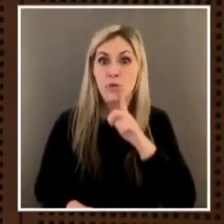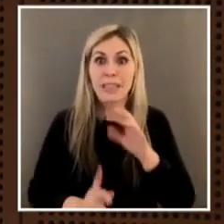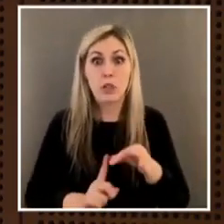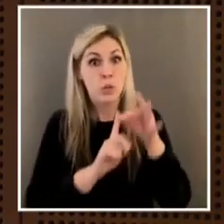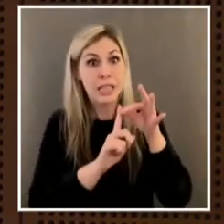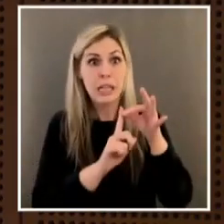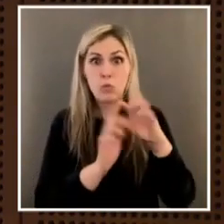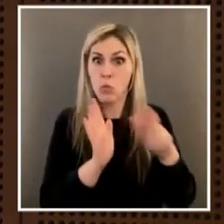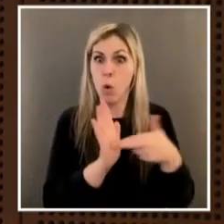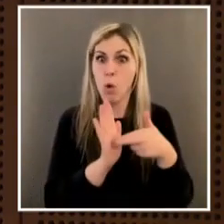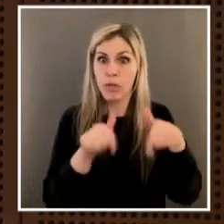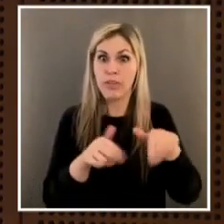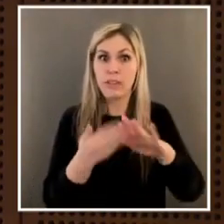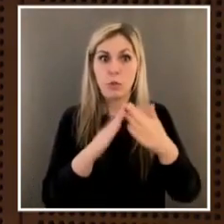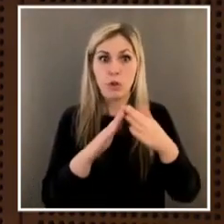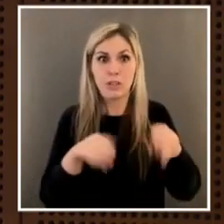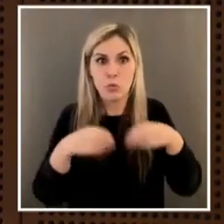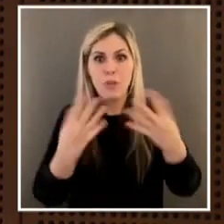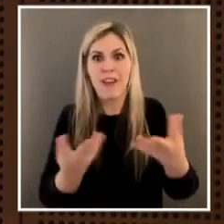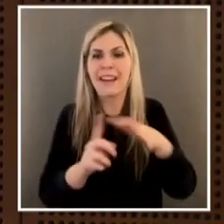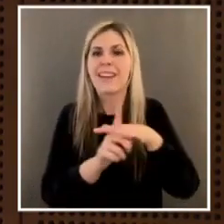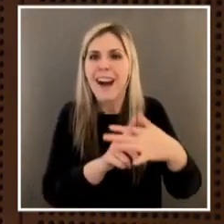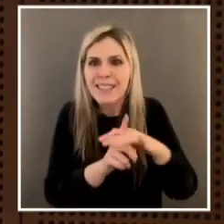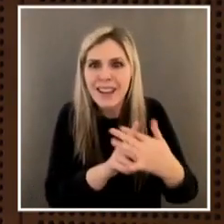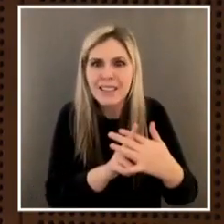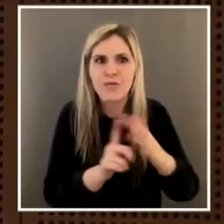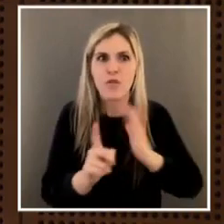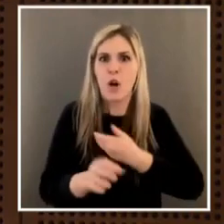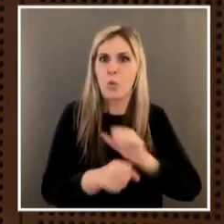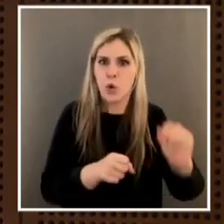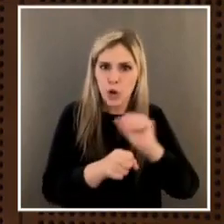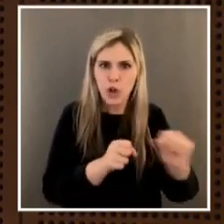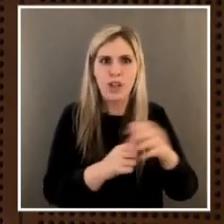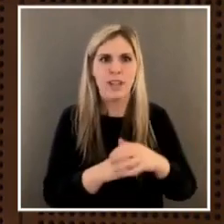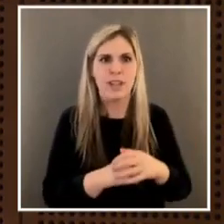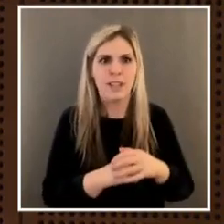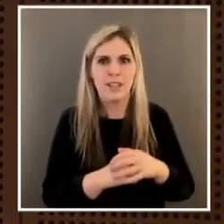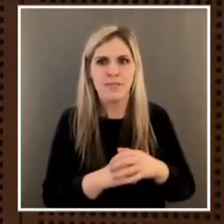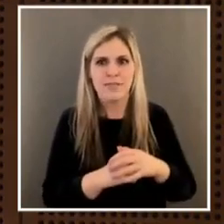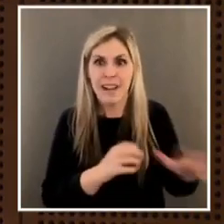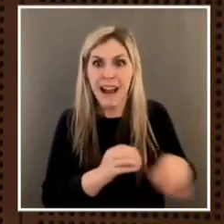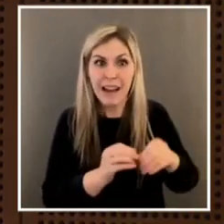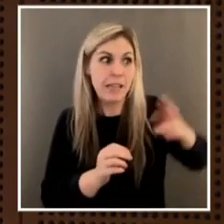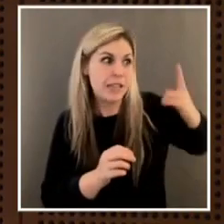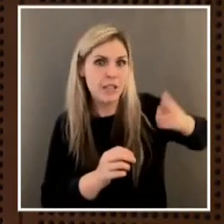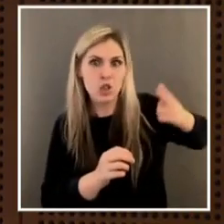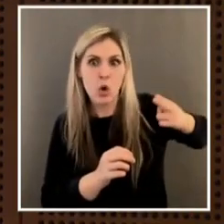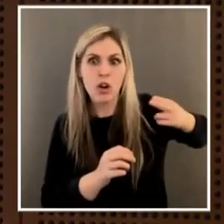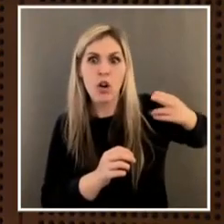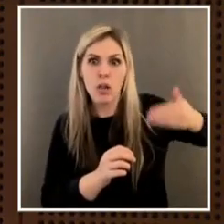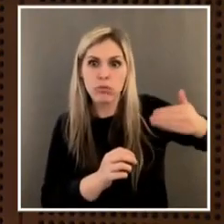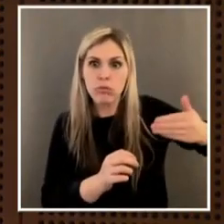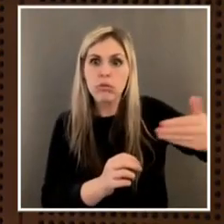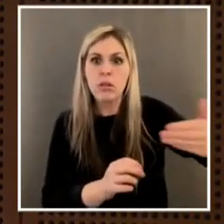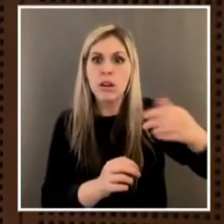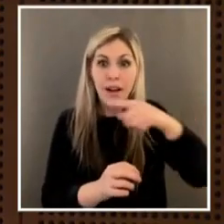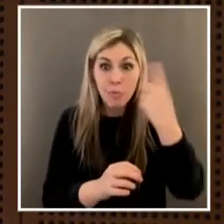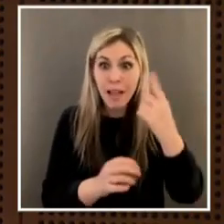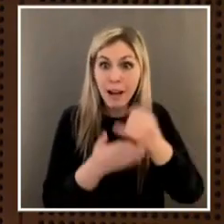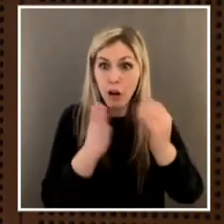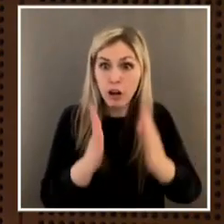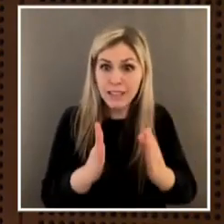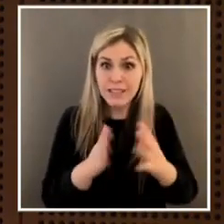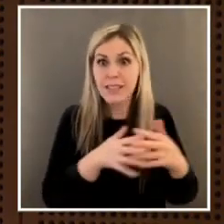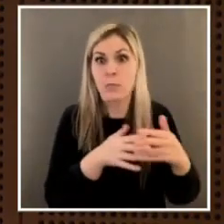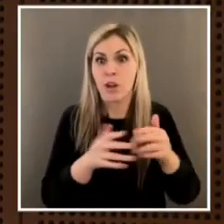community to provide a context for this work, placing it in the historical continuum of Black artists in the American